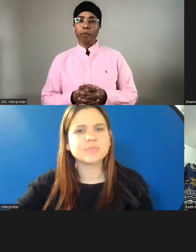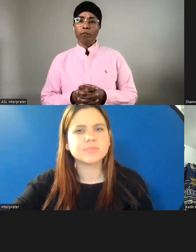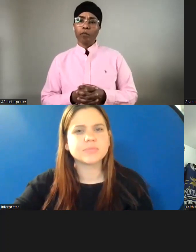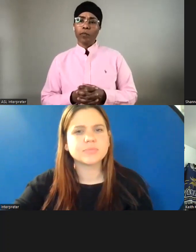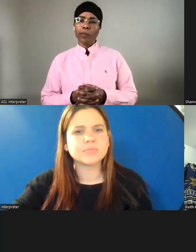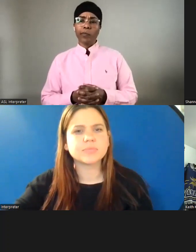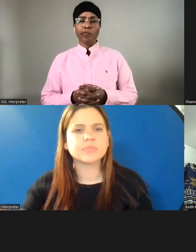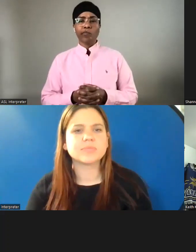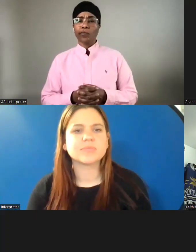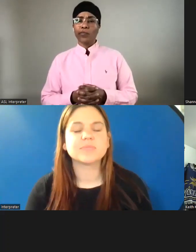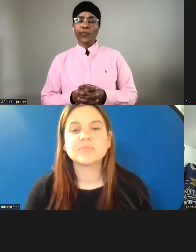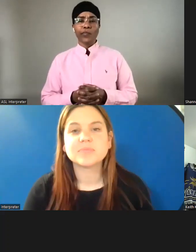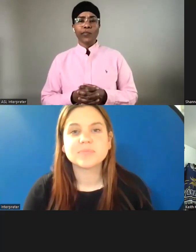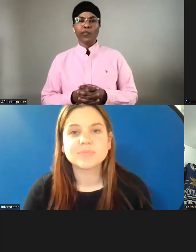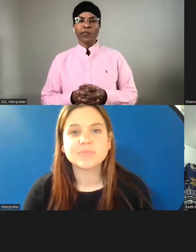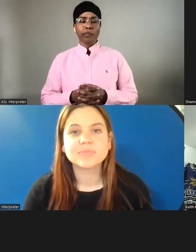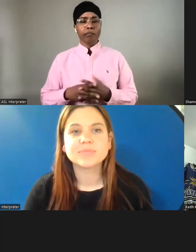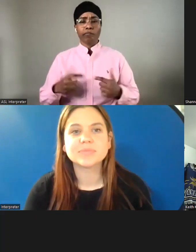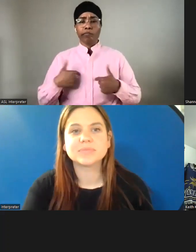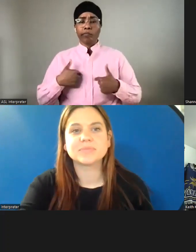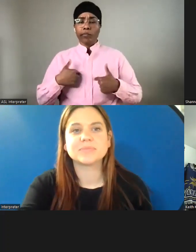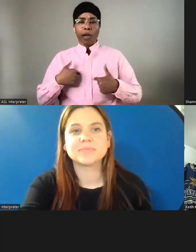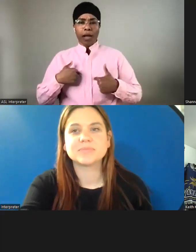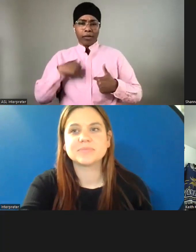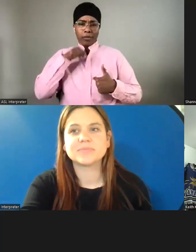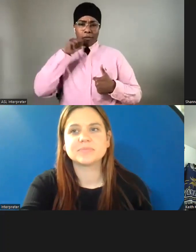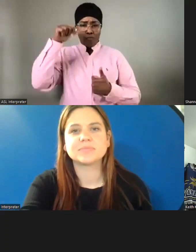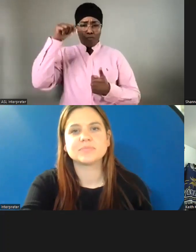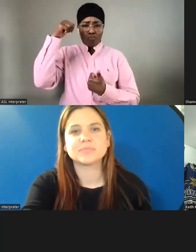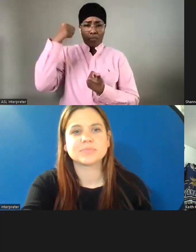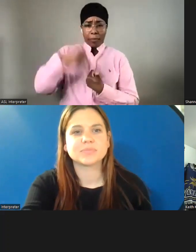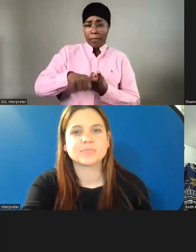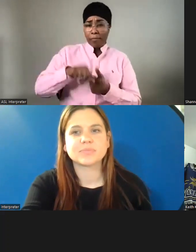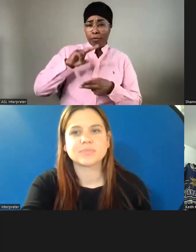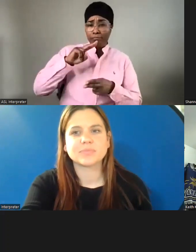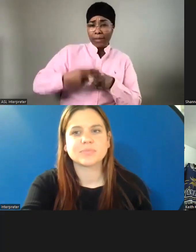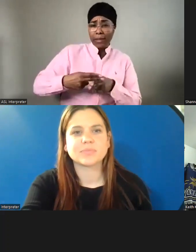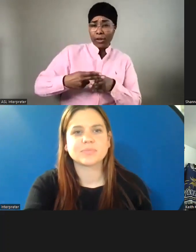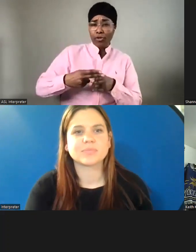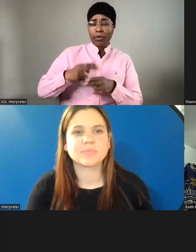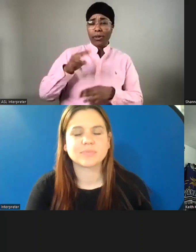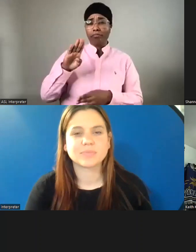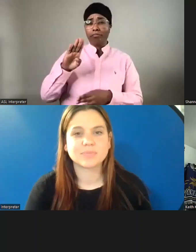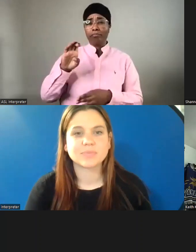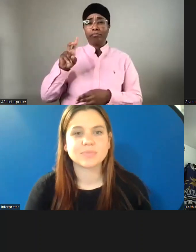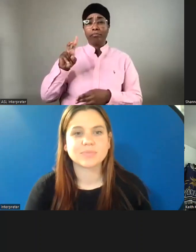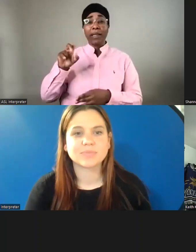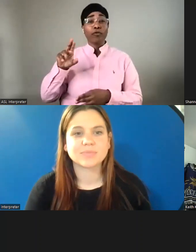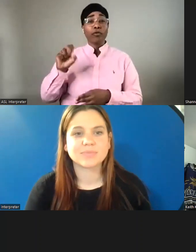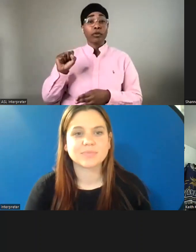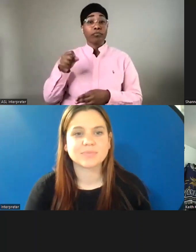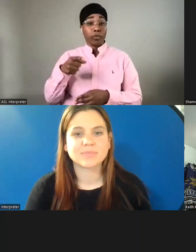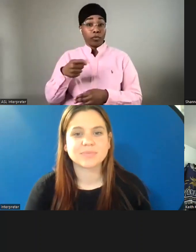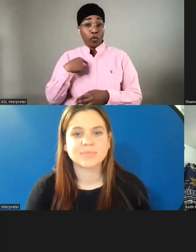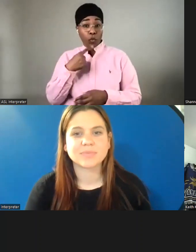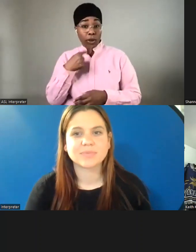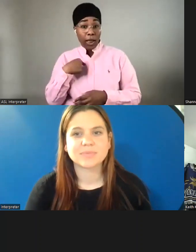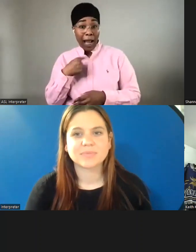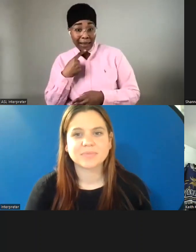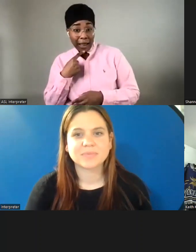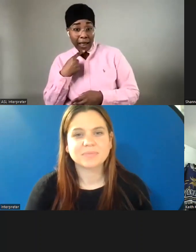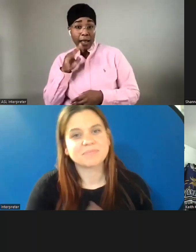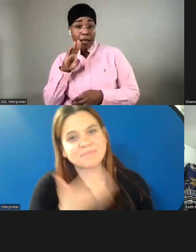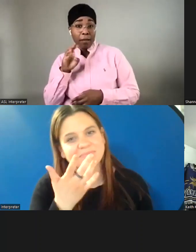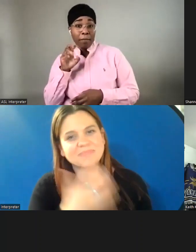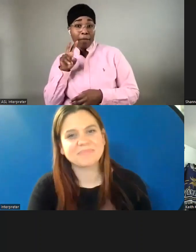don't remember mentioning beavers, but If you say I did, Stephen, then I did. Okay, maybe